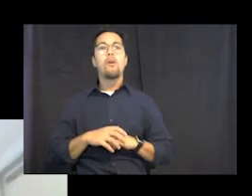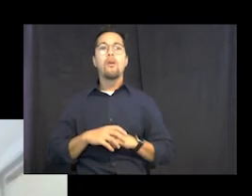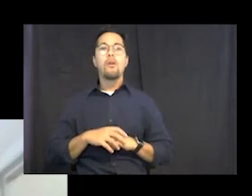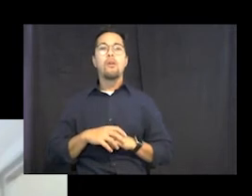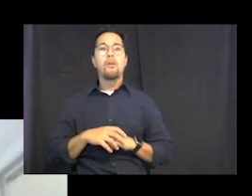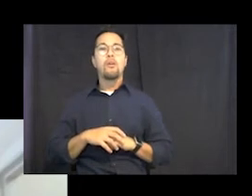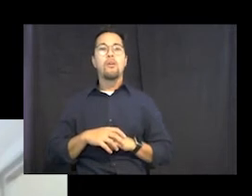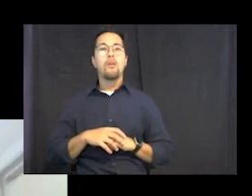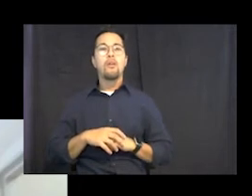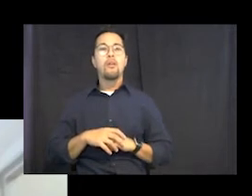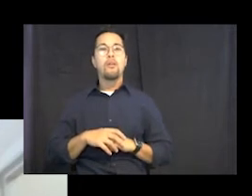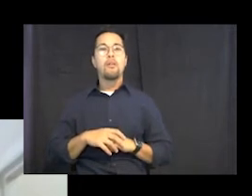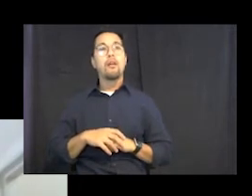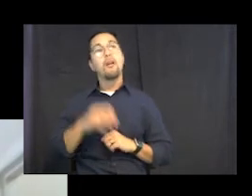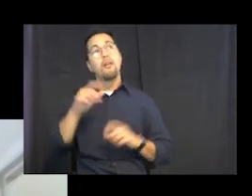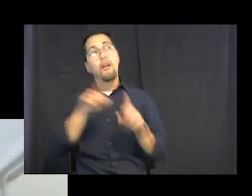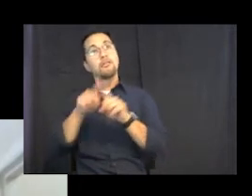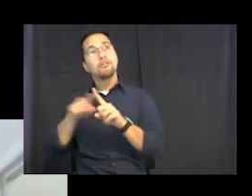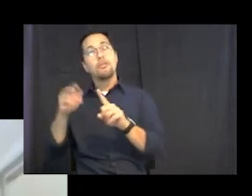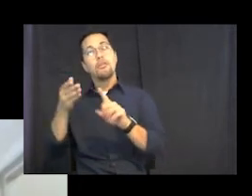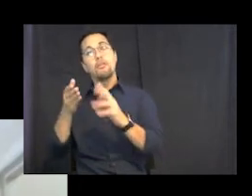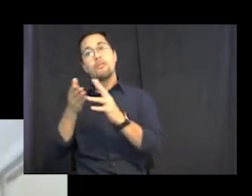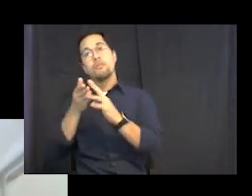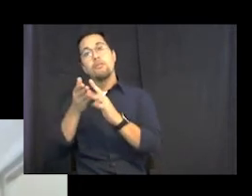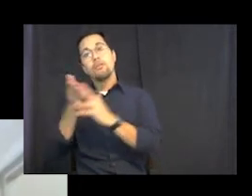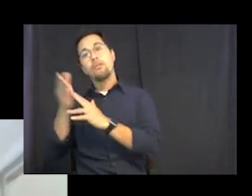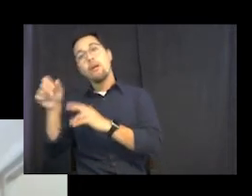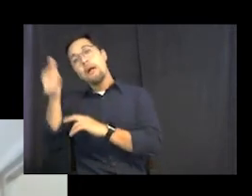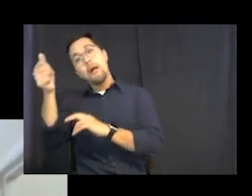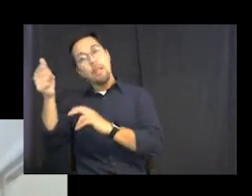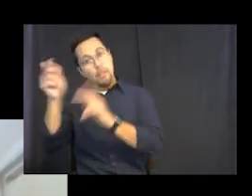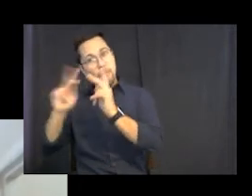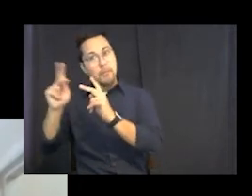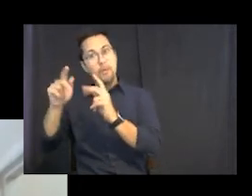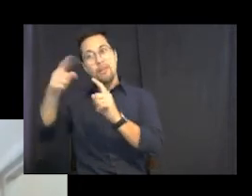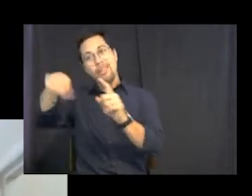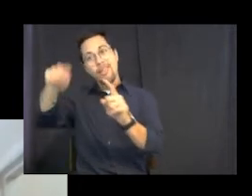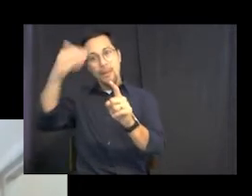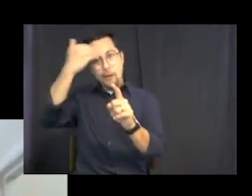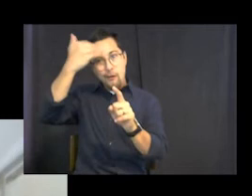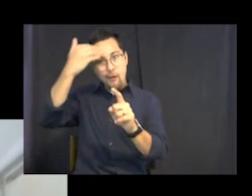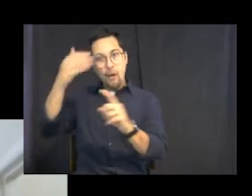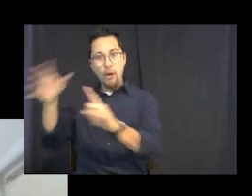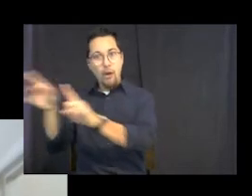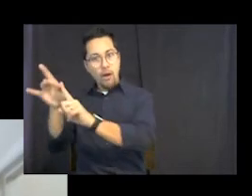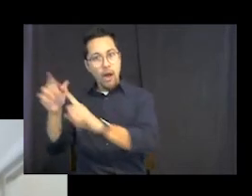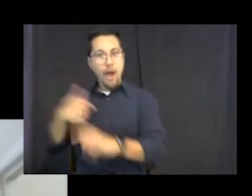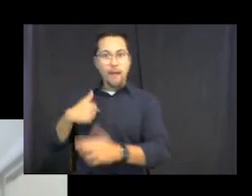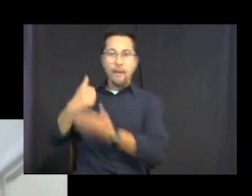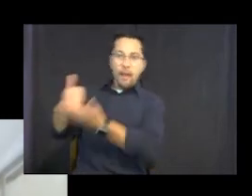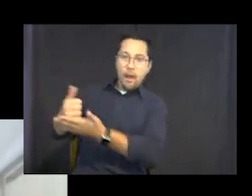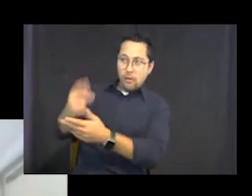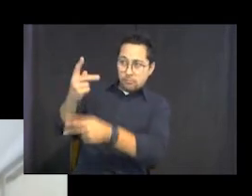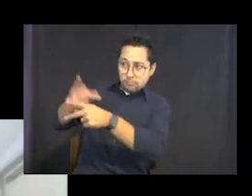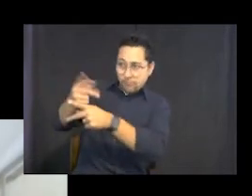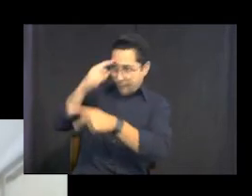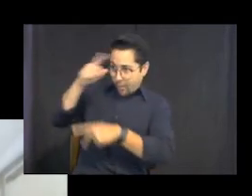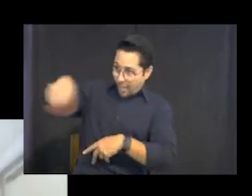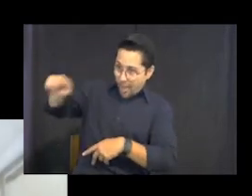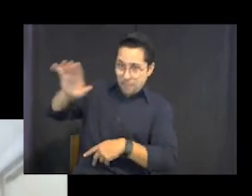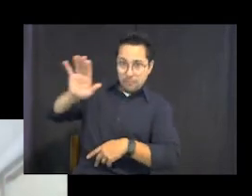ways, indirectly affected by COVID. I had to help care for their mental